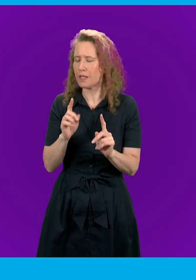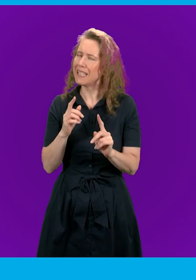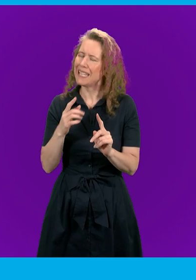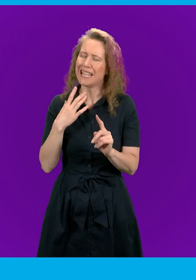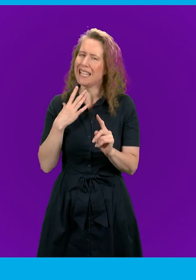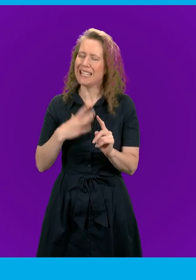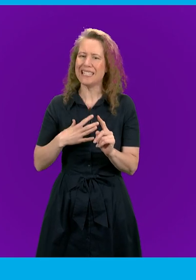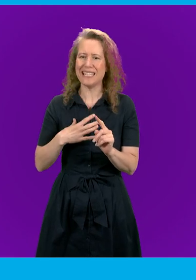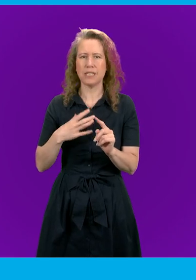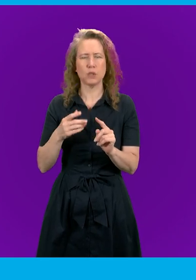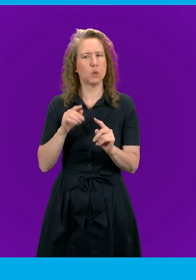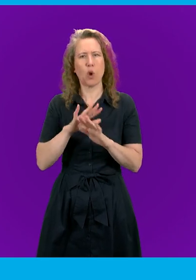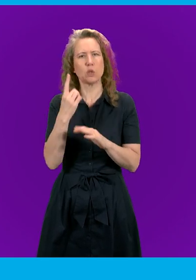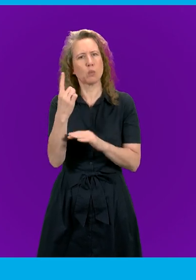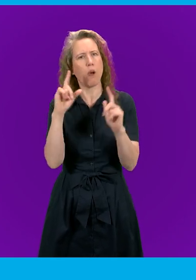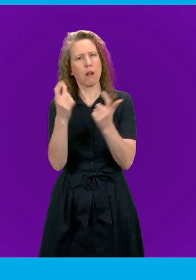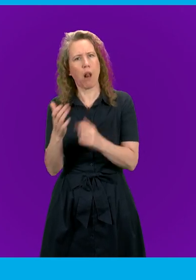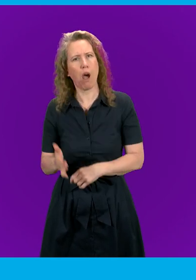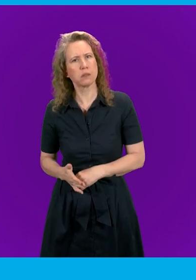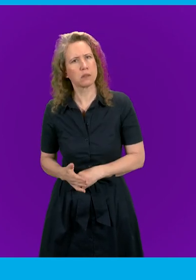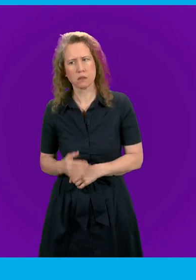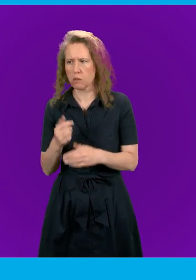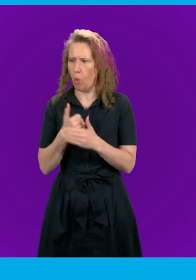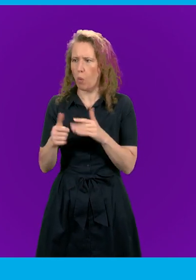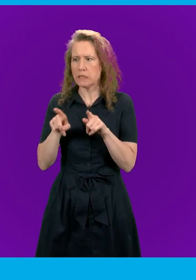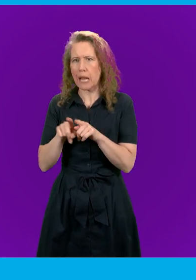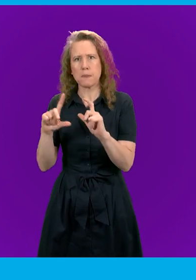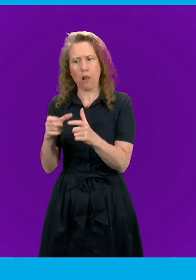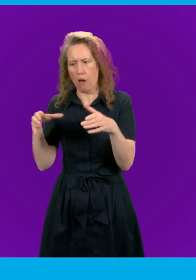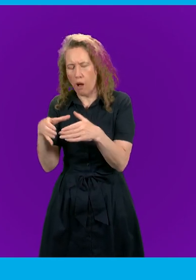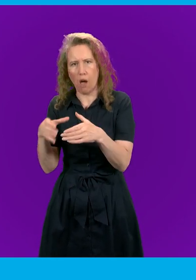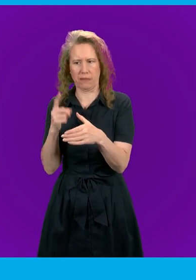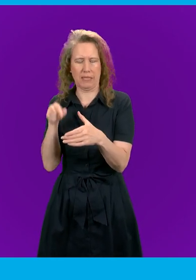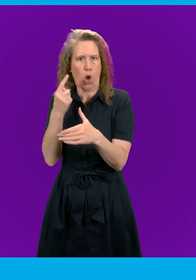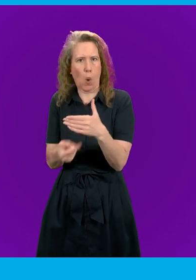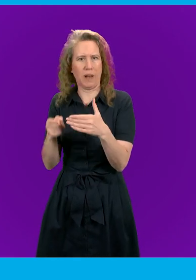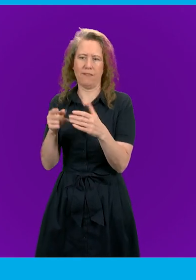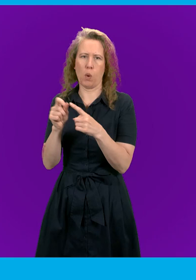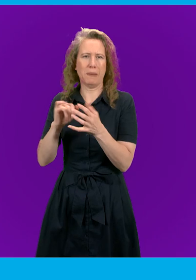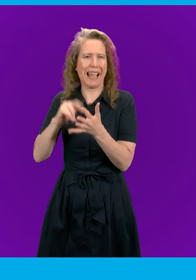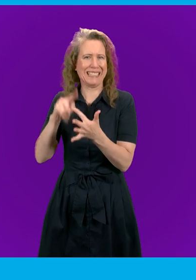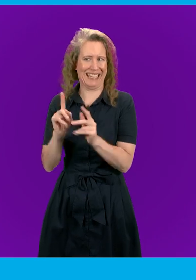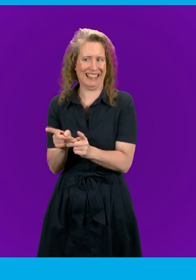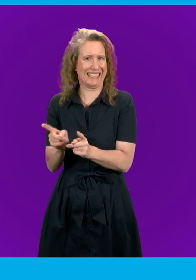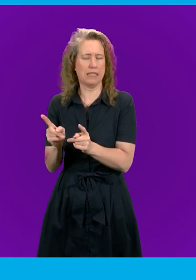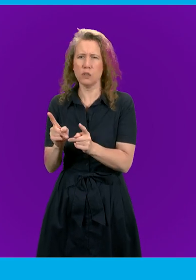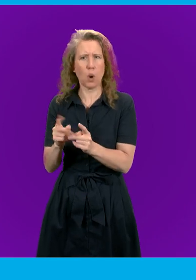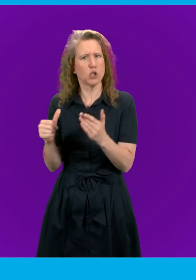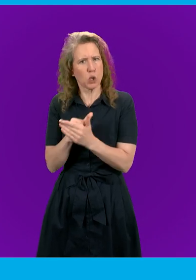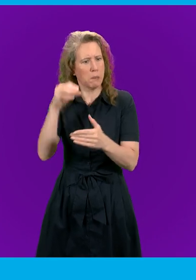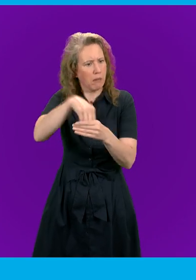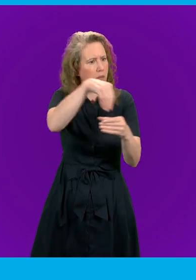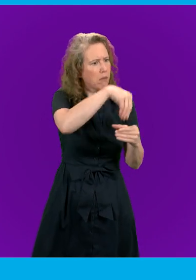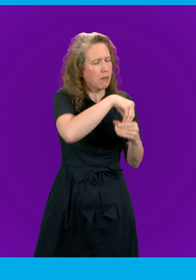in other classes. Like, don't keep it to a, this is purely for PSE and that is